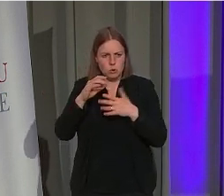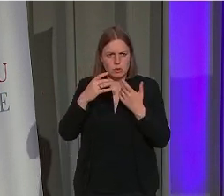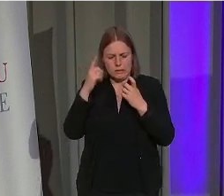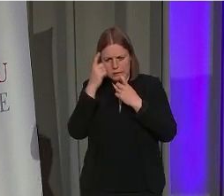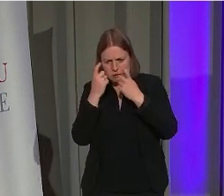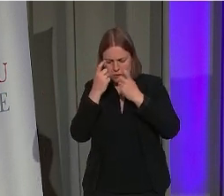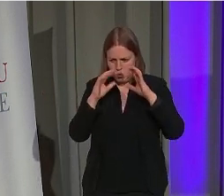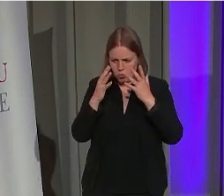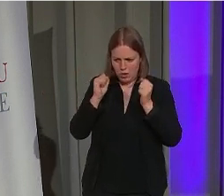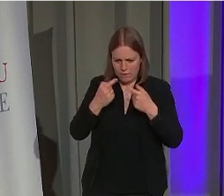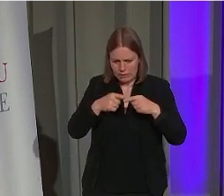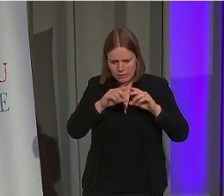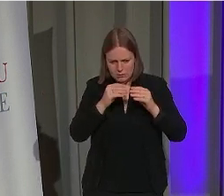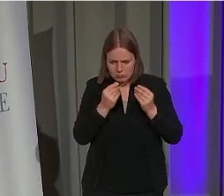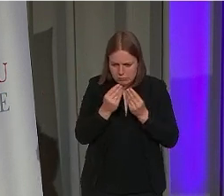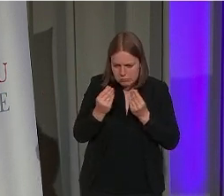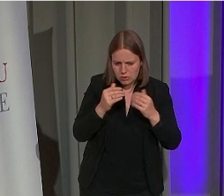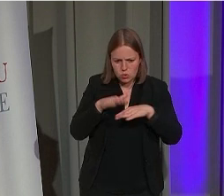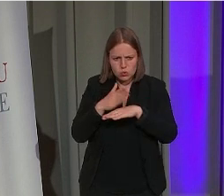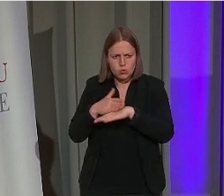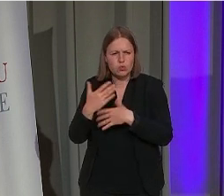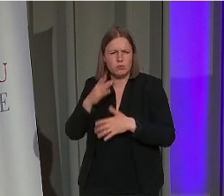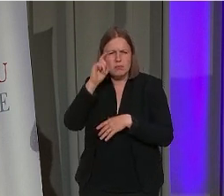in a multi-sensory way.